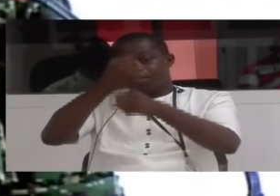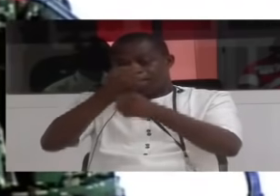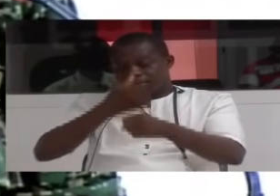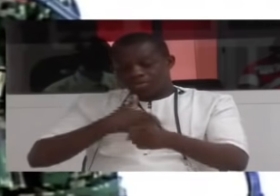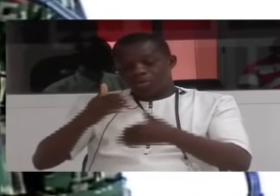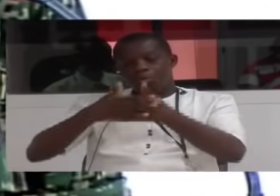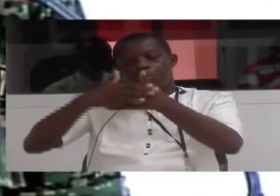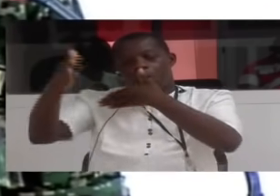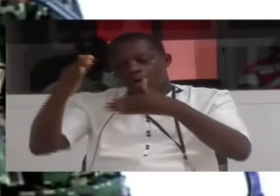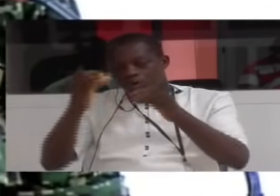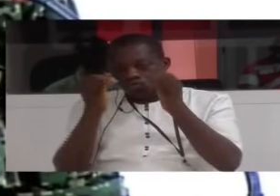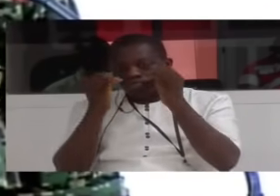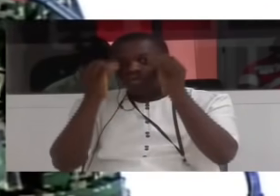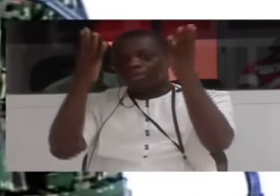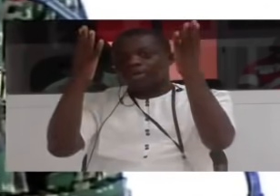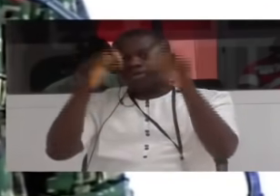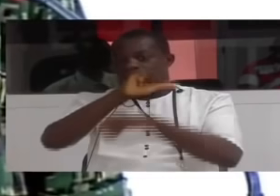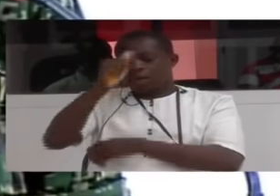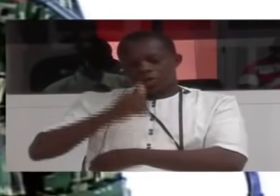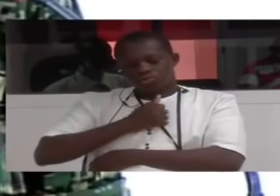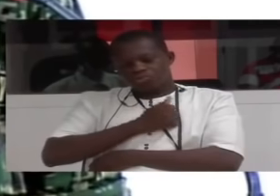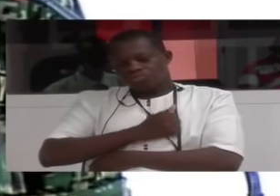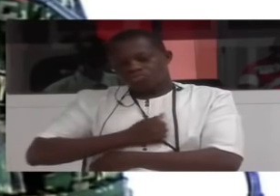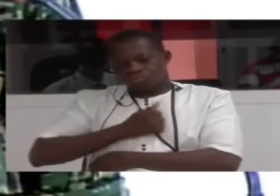gëna yéremlu ak fima jéxalé rongoñ.